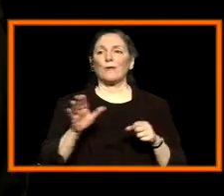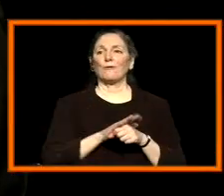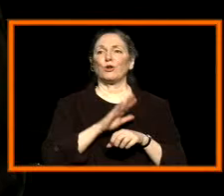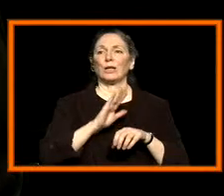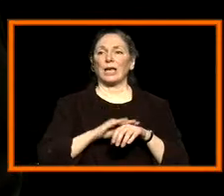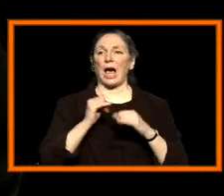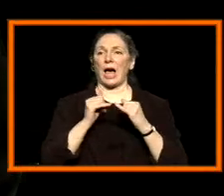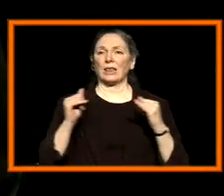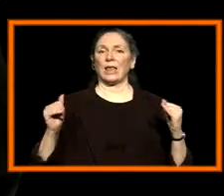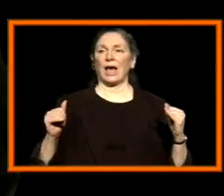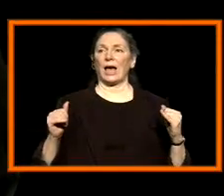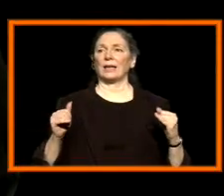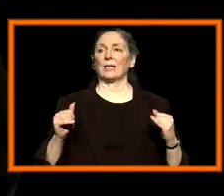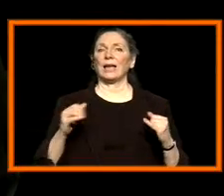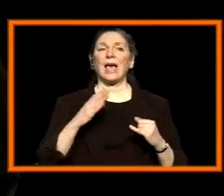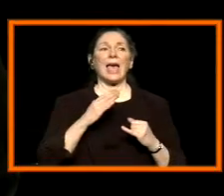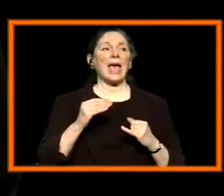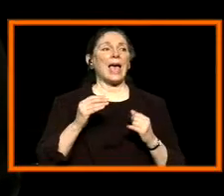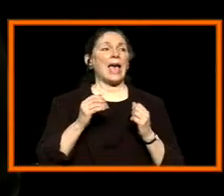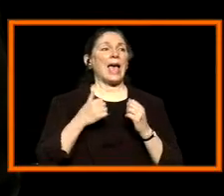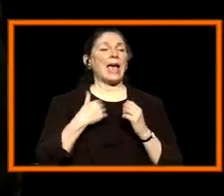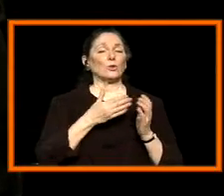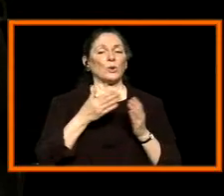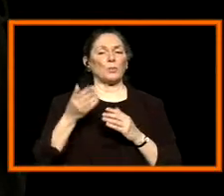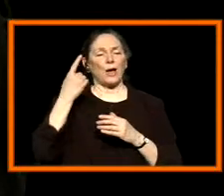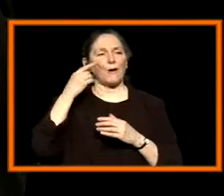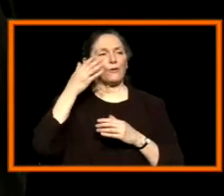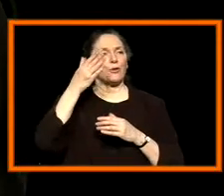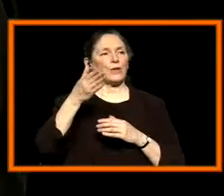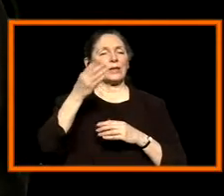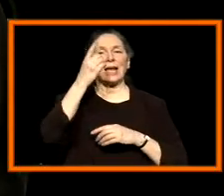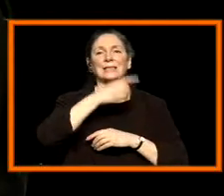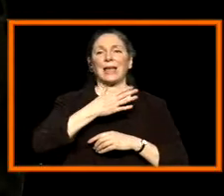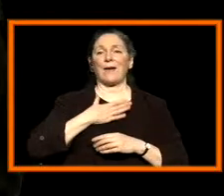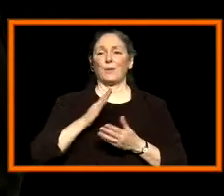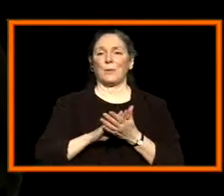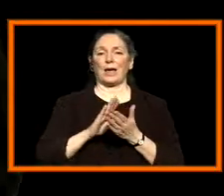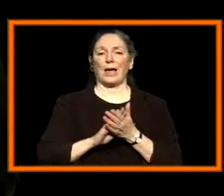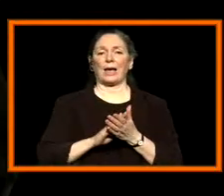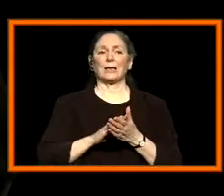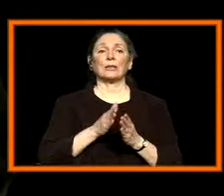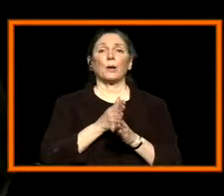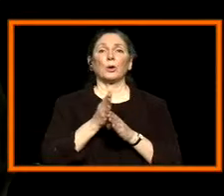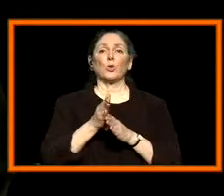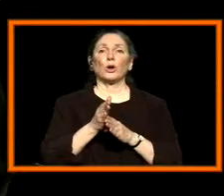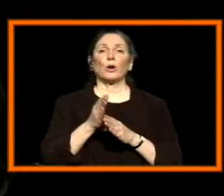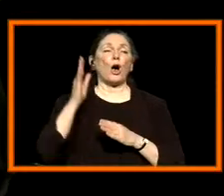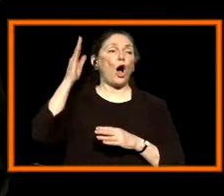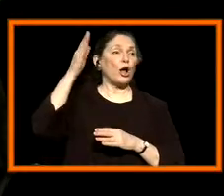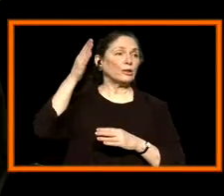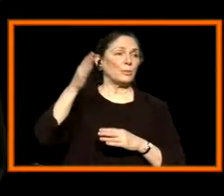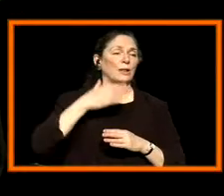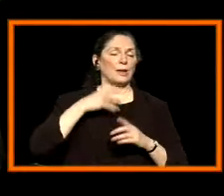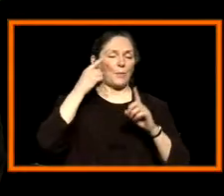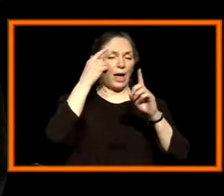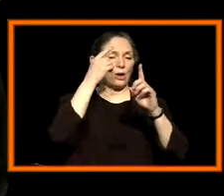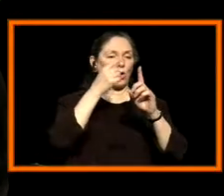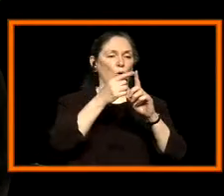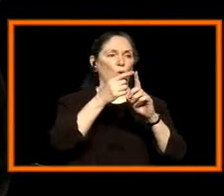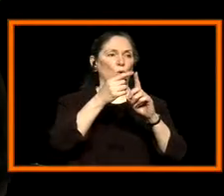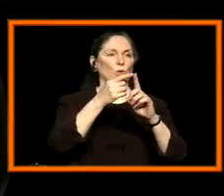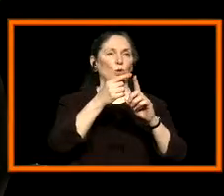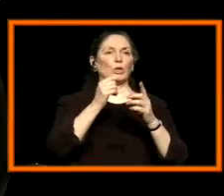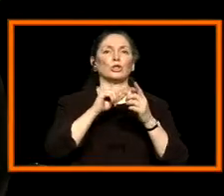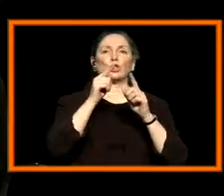online. And as we prepared for the next phase of my academic career, ultimately, my goal is to